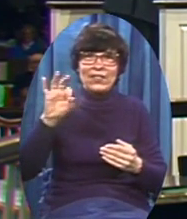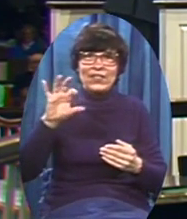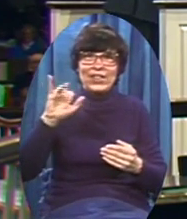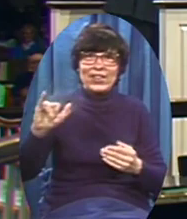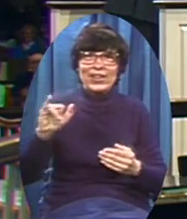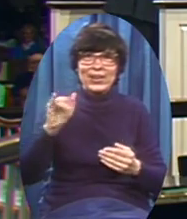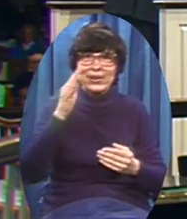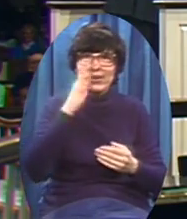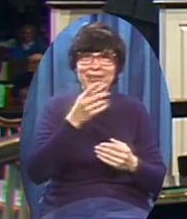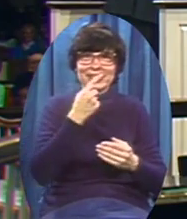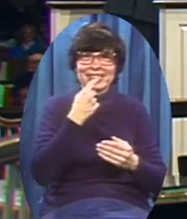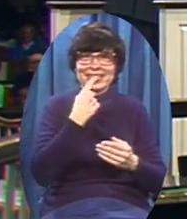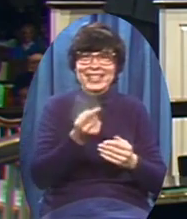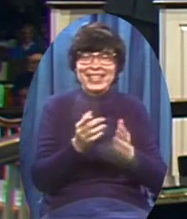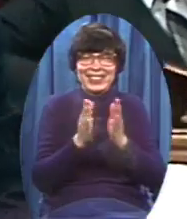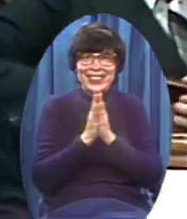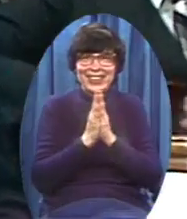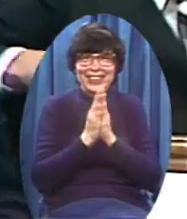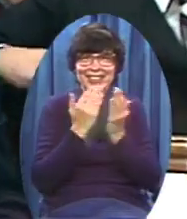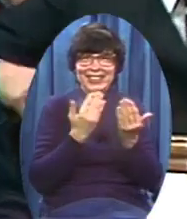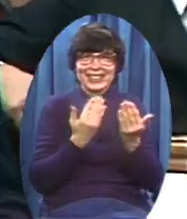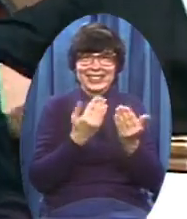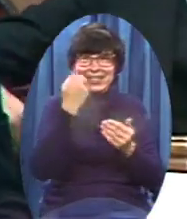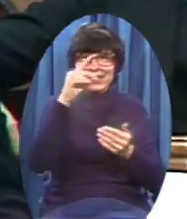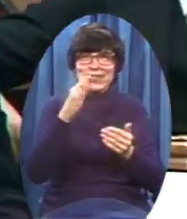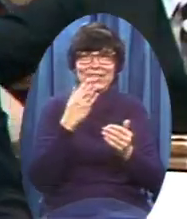will ask the blessing."